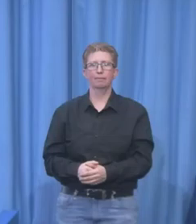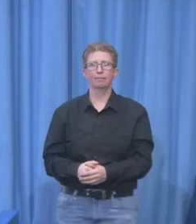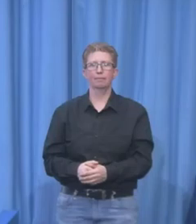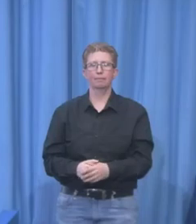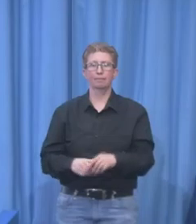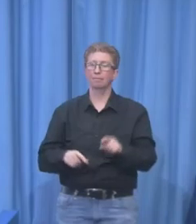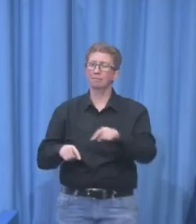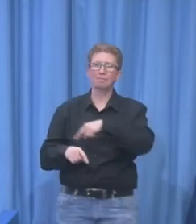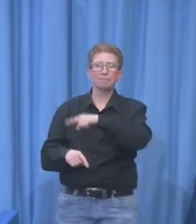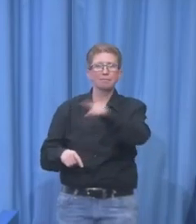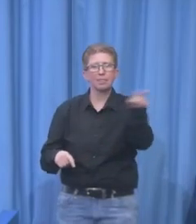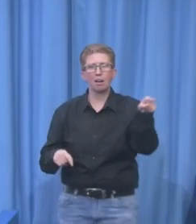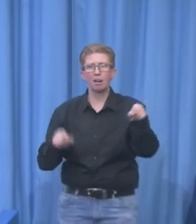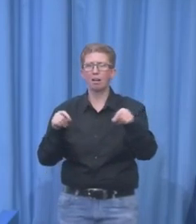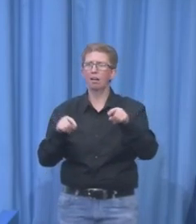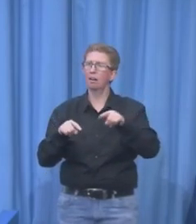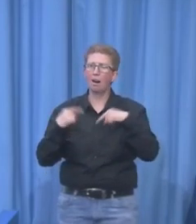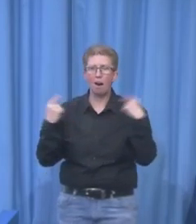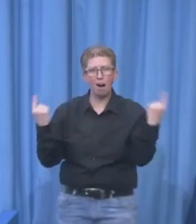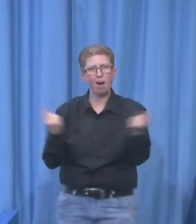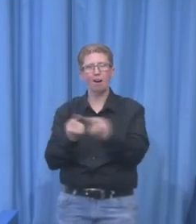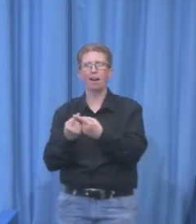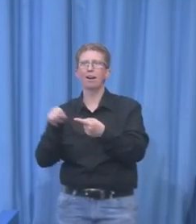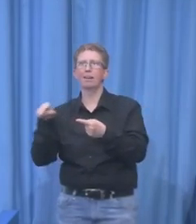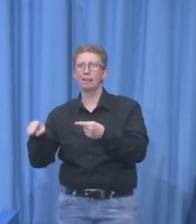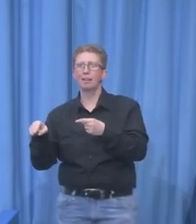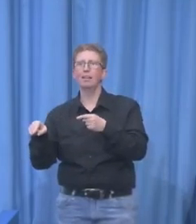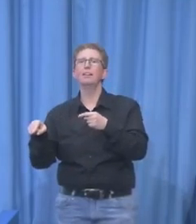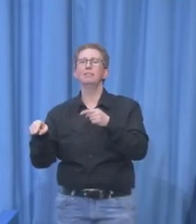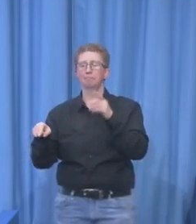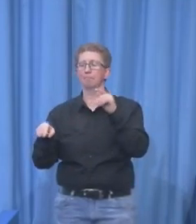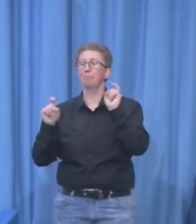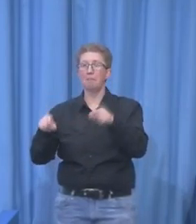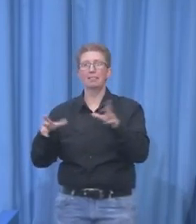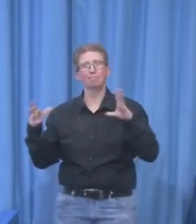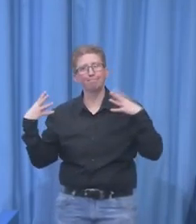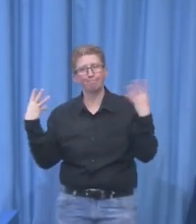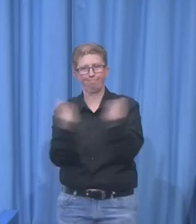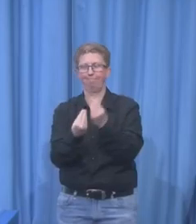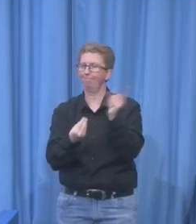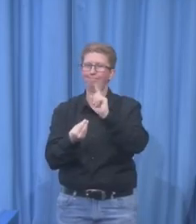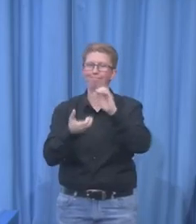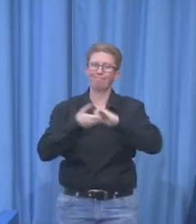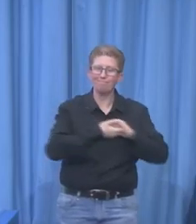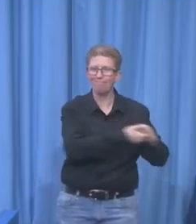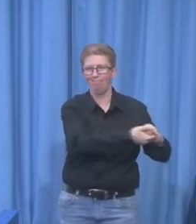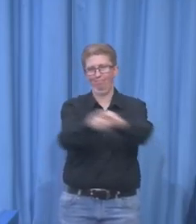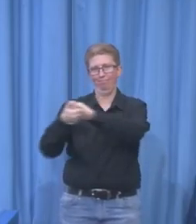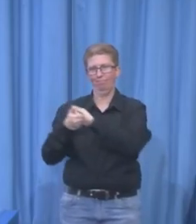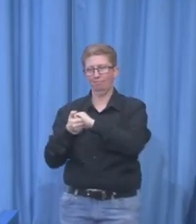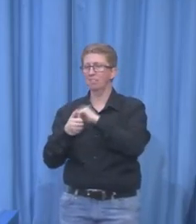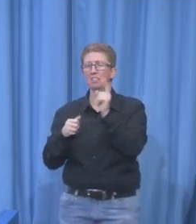acknowledge that they will have these certain roles and responsibilities. So we do use a contract for every one of our programs.